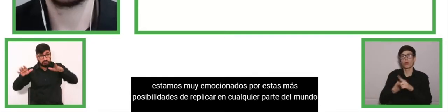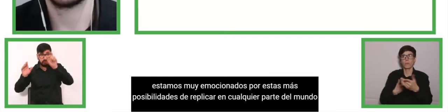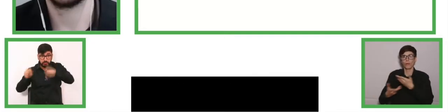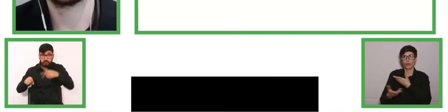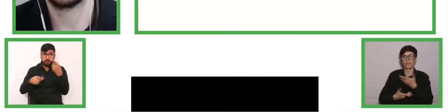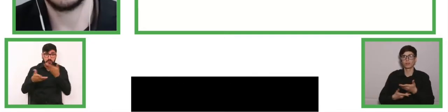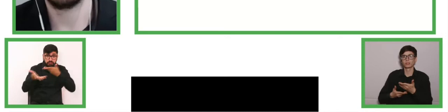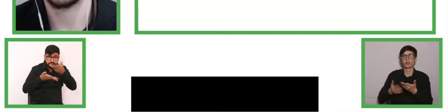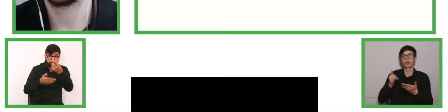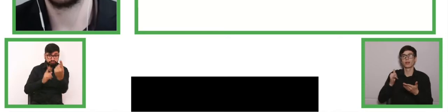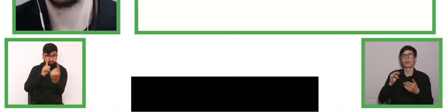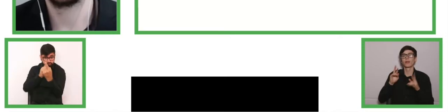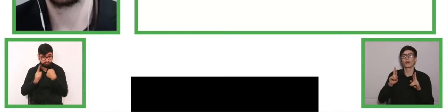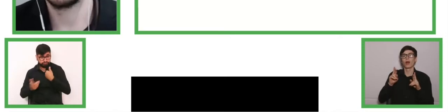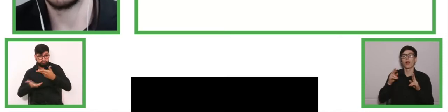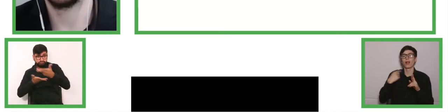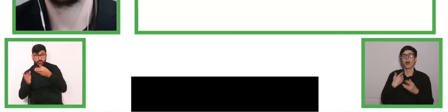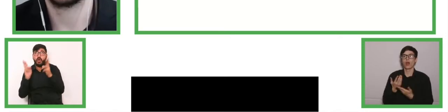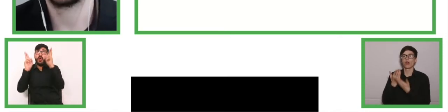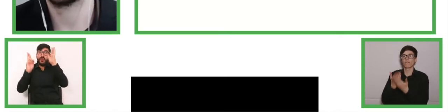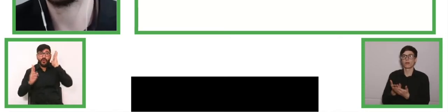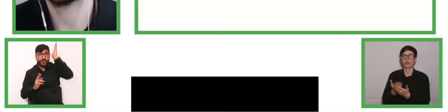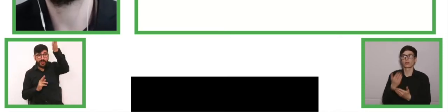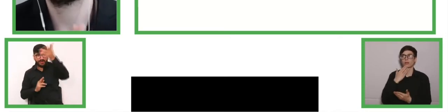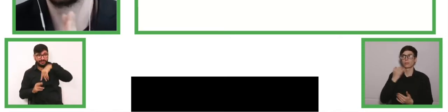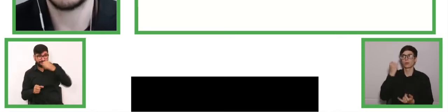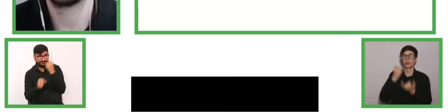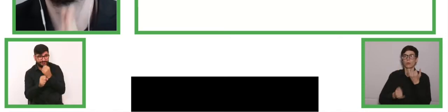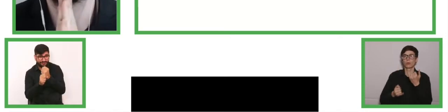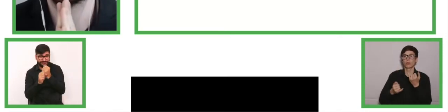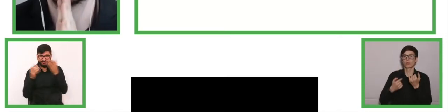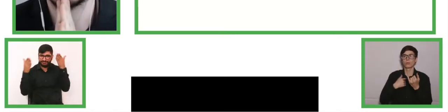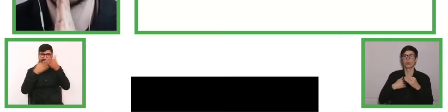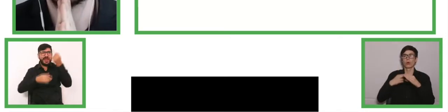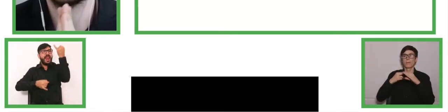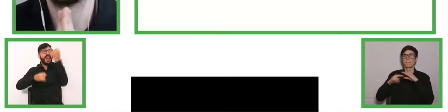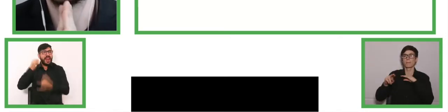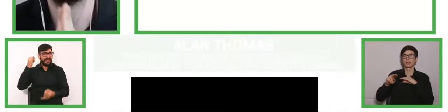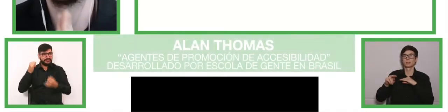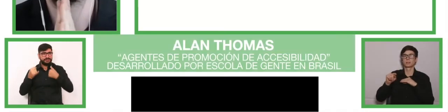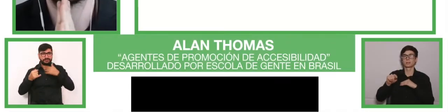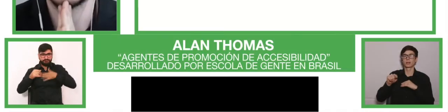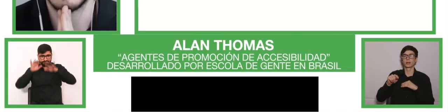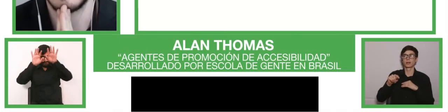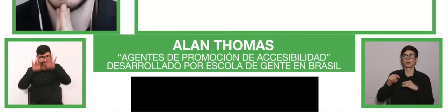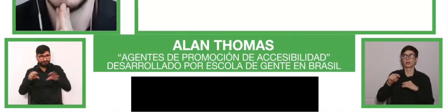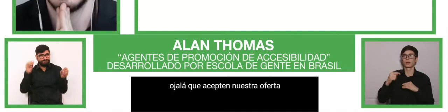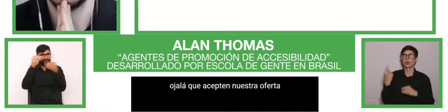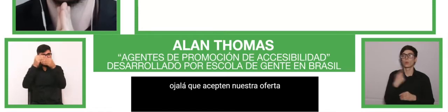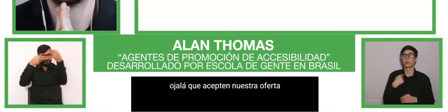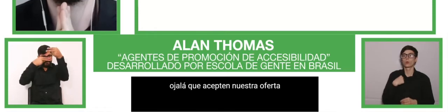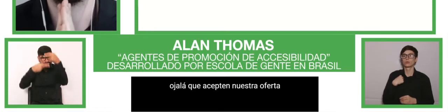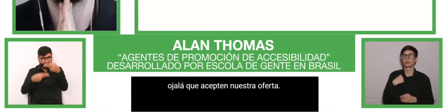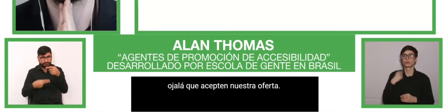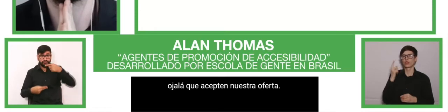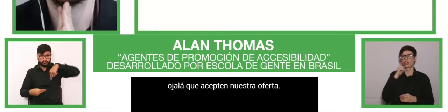not least, a message. Claudia Werneck, our founder and superintendent, sends everyone her regards and says that she is very,